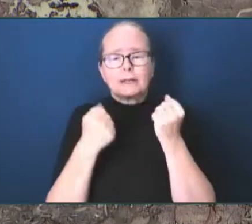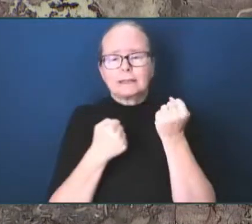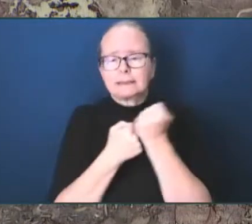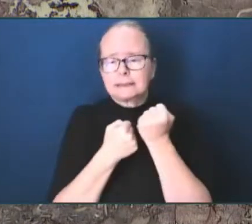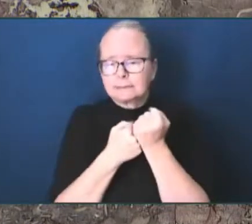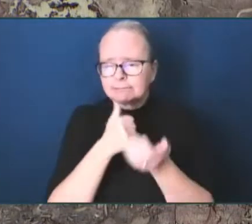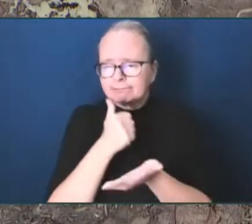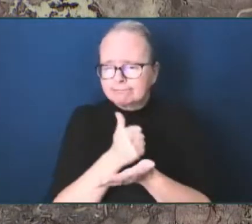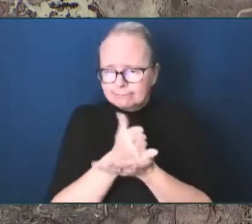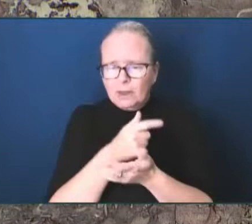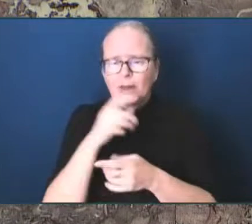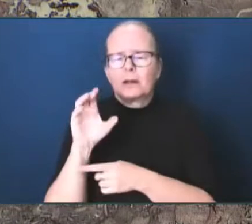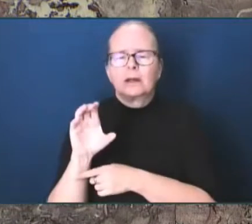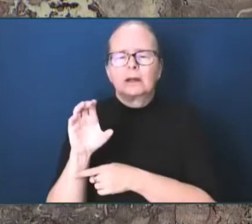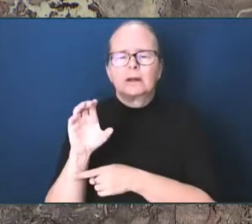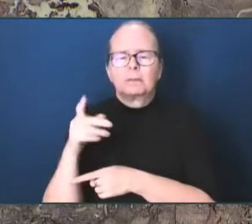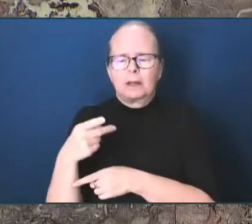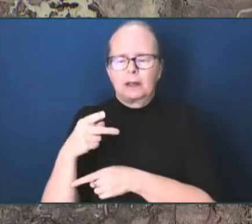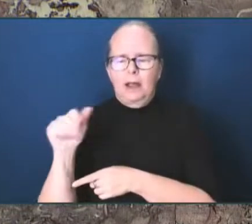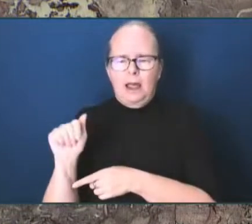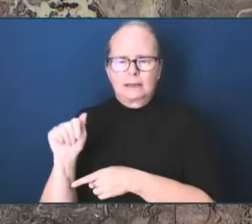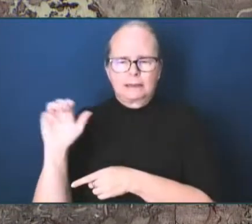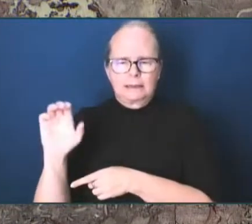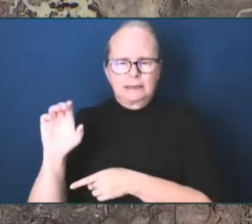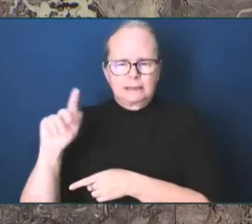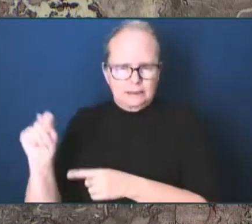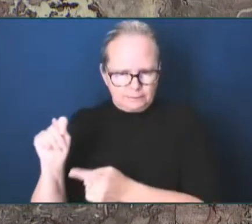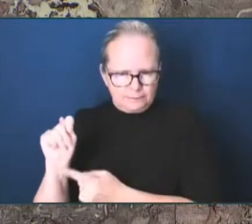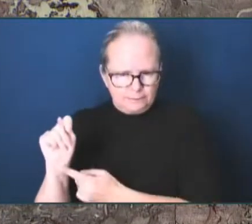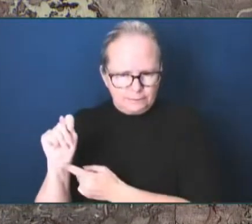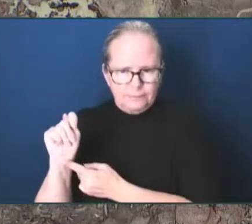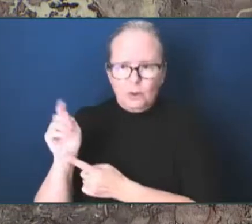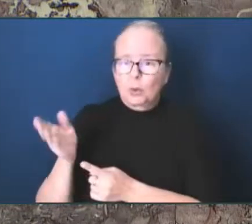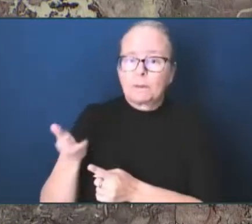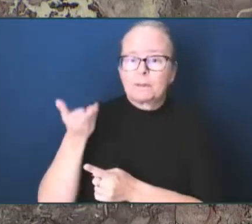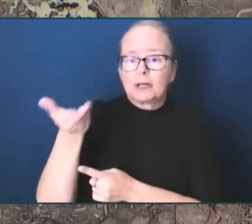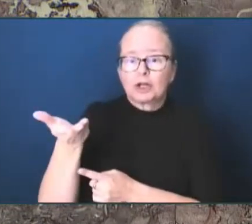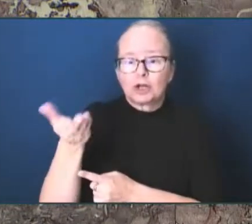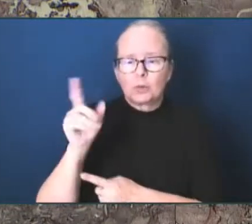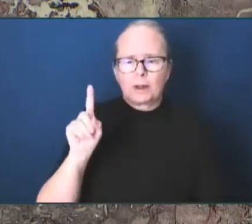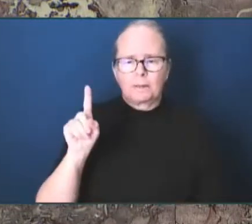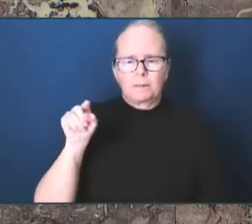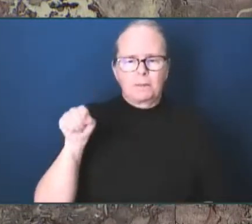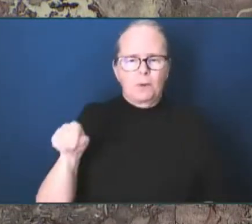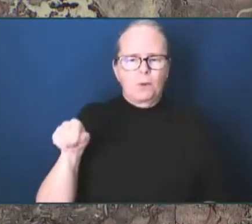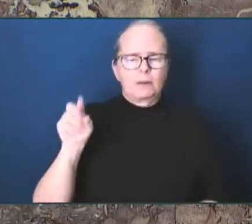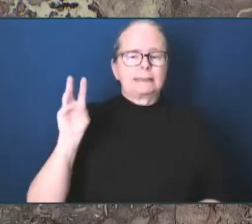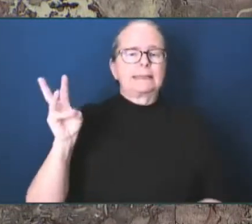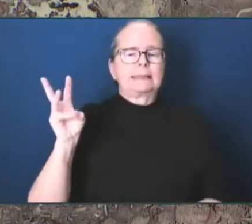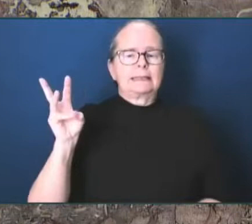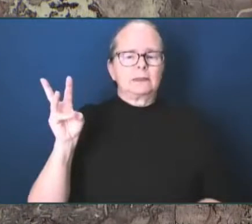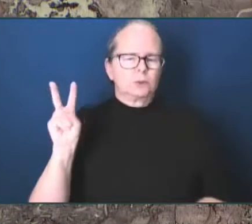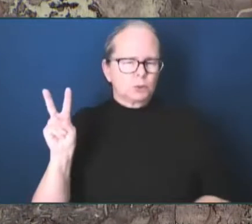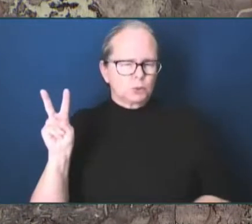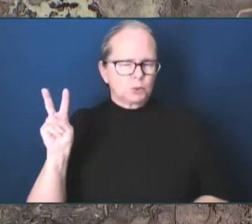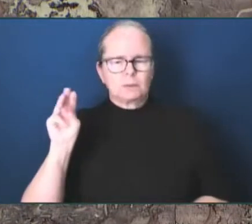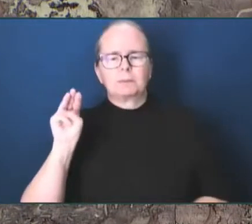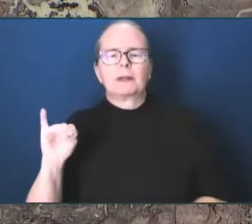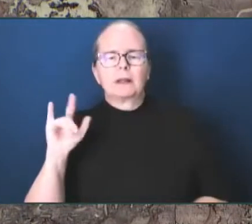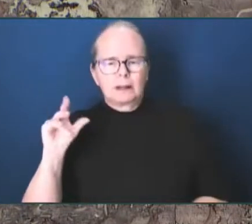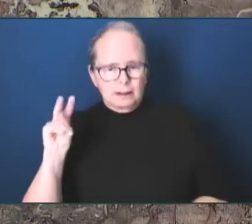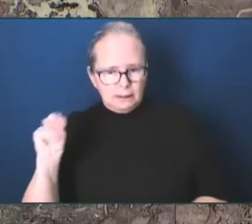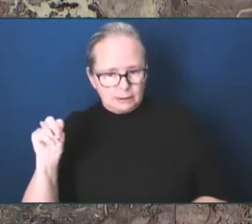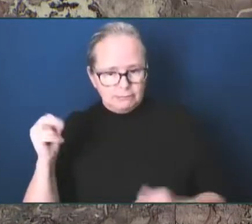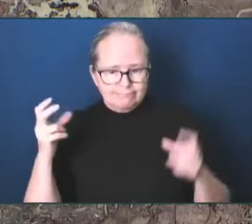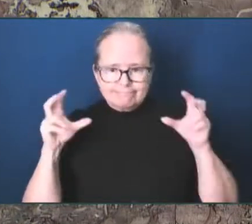budget invested $1.26 million to create new teams in West Vancouver,